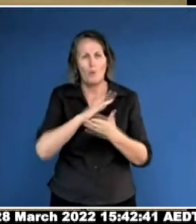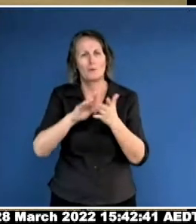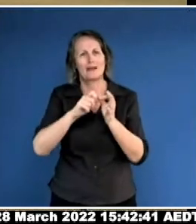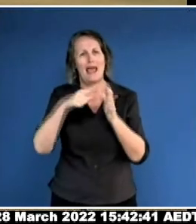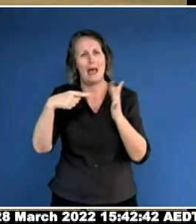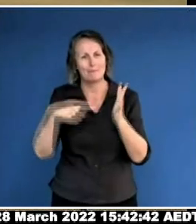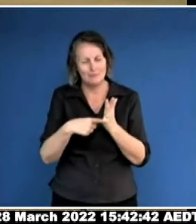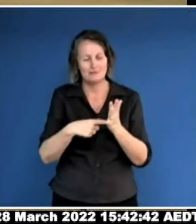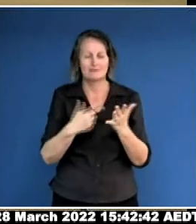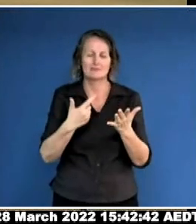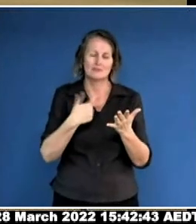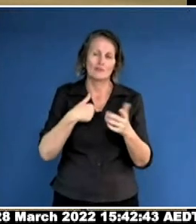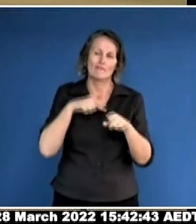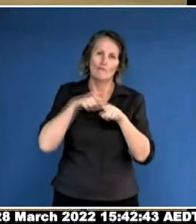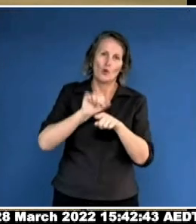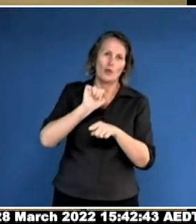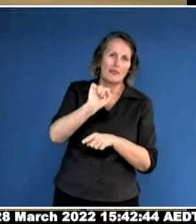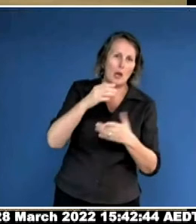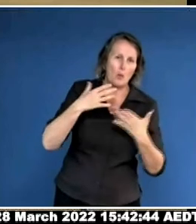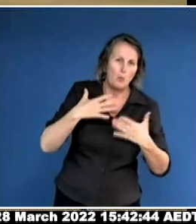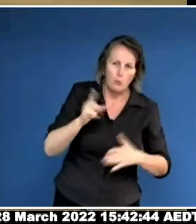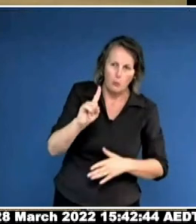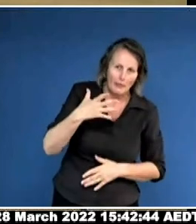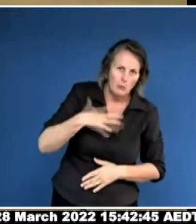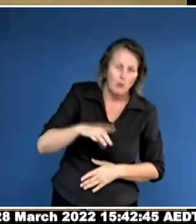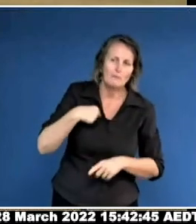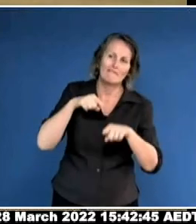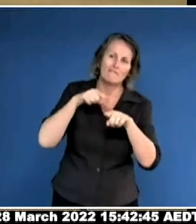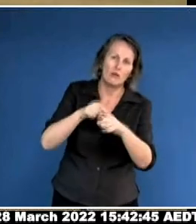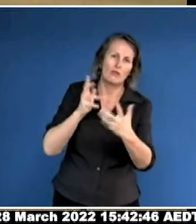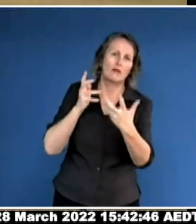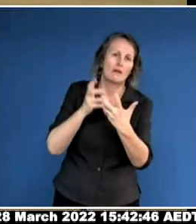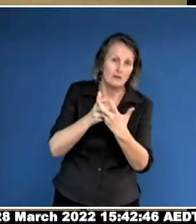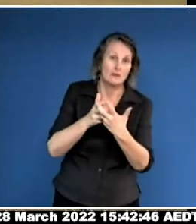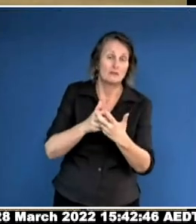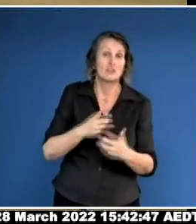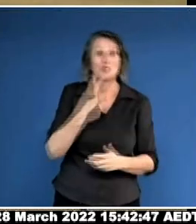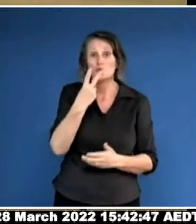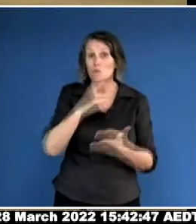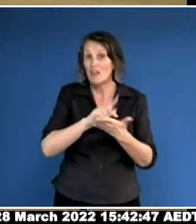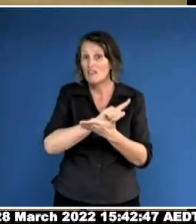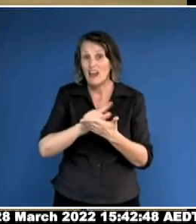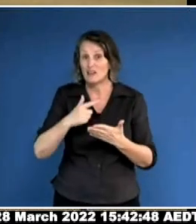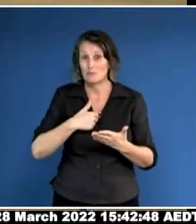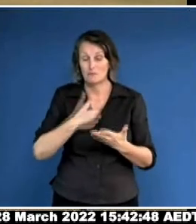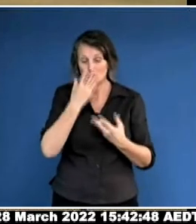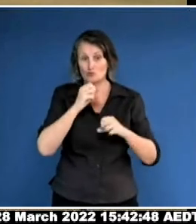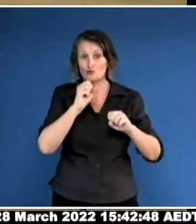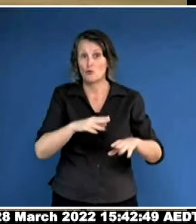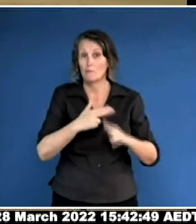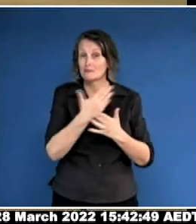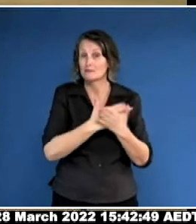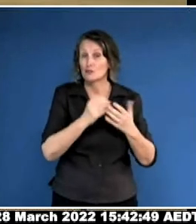and following whatever it was that they were doing. After a couple of months, I dropped out of college. Person Five became